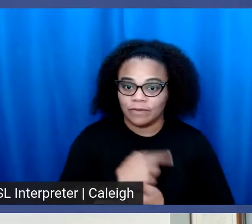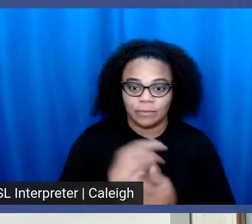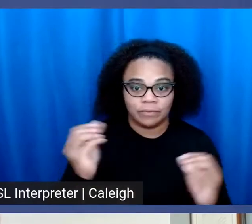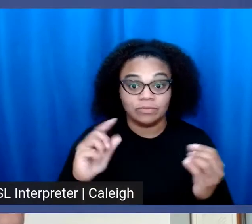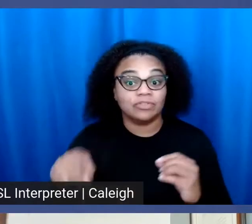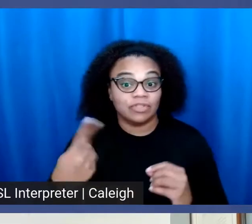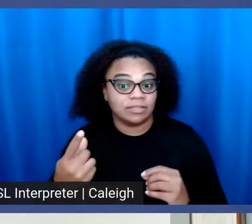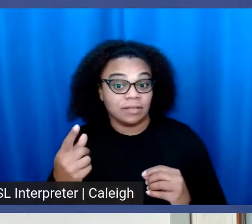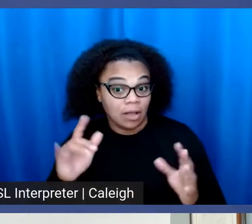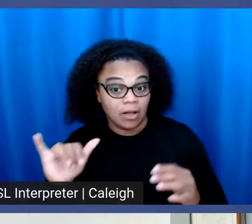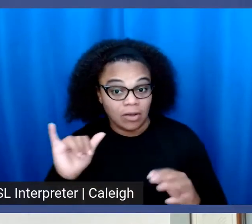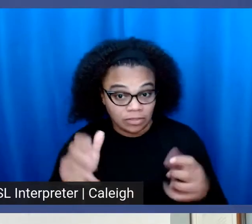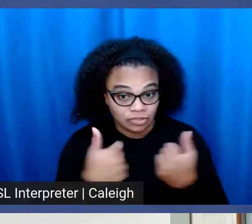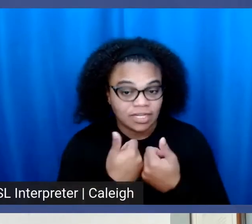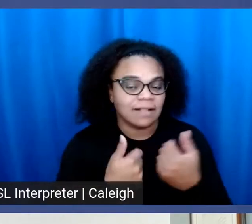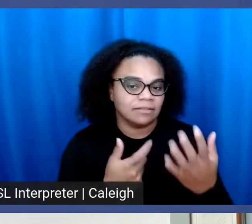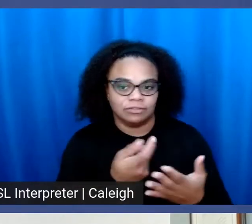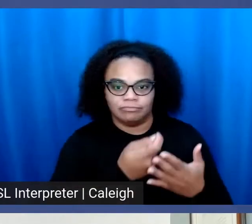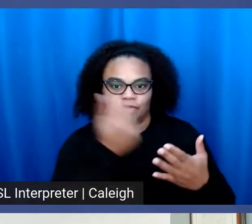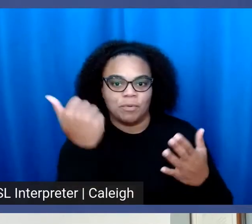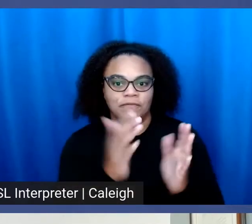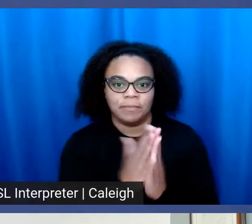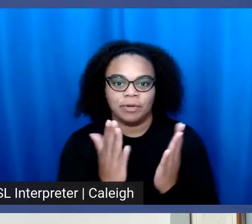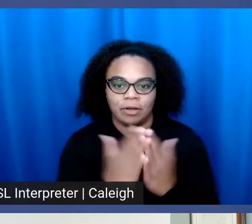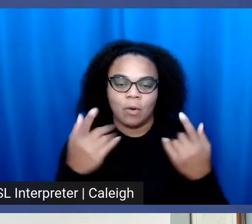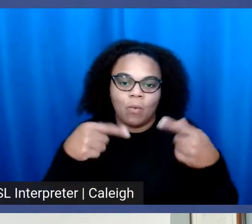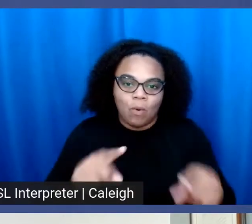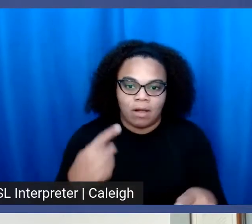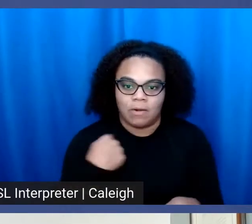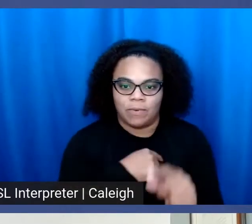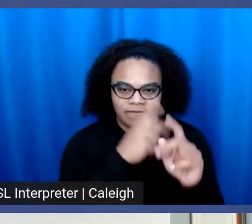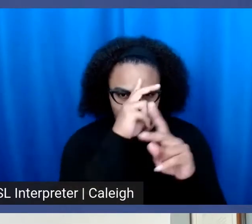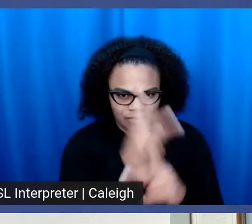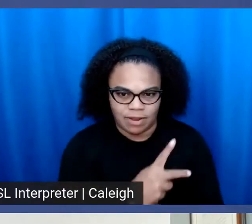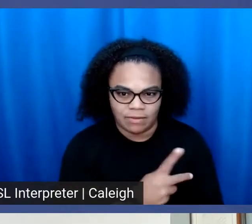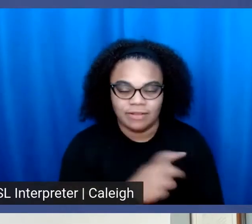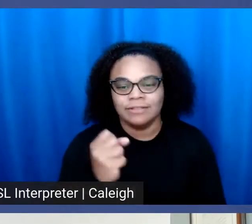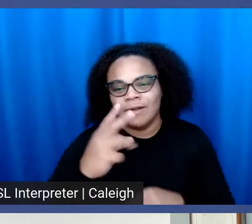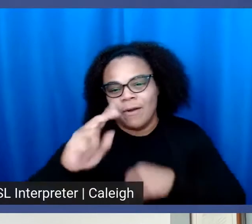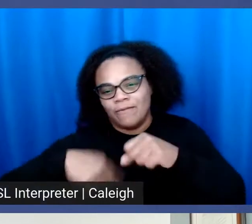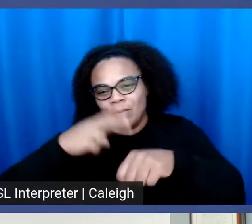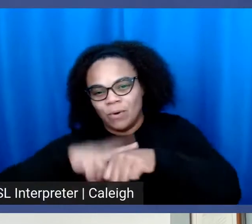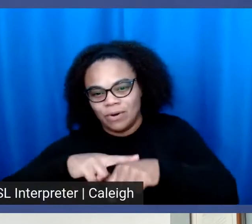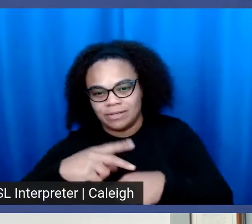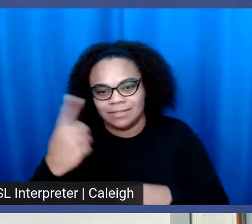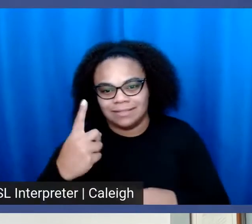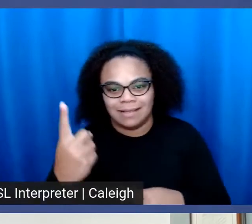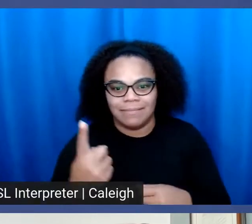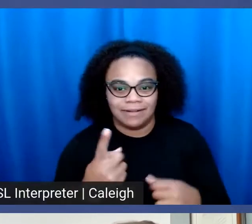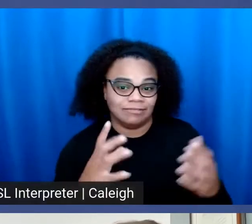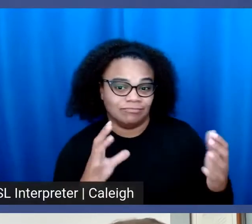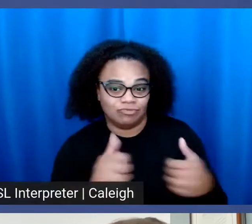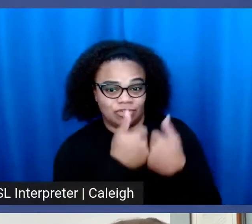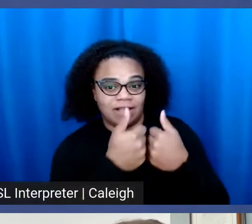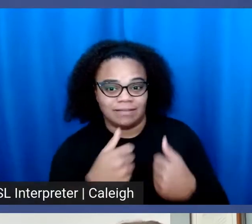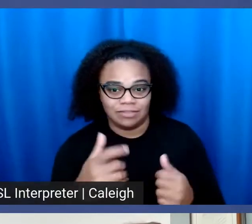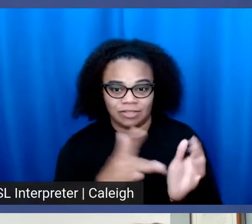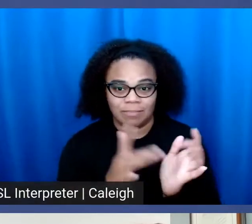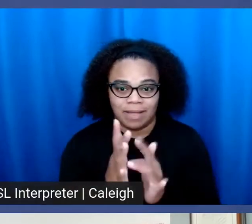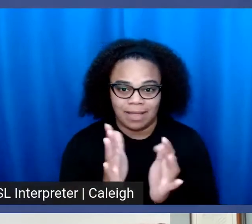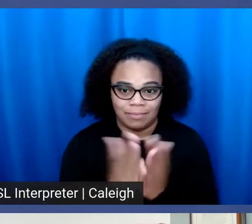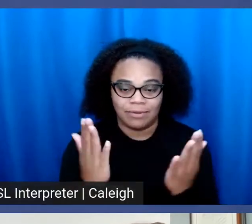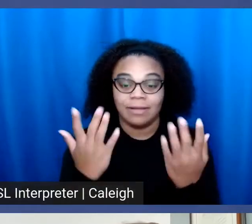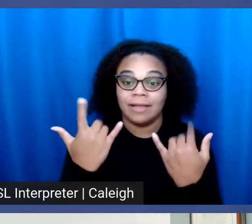book has been challenged, off it goes while we figure out what to do with it. So of course somebody put the Bible on, and the Bible is challenged. And next thing you know, you got 4 talking heads on